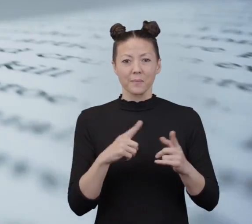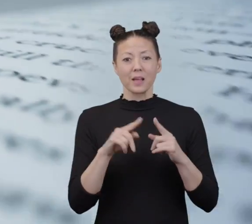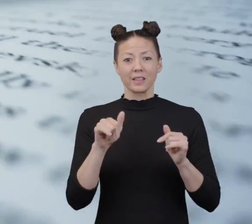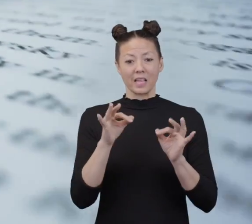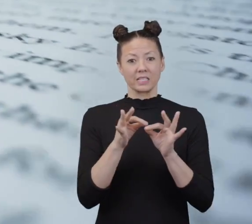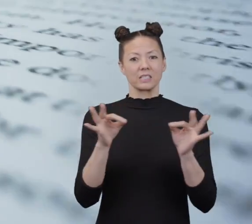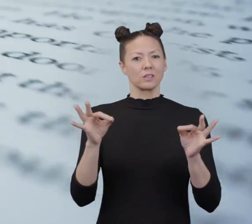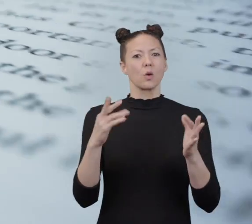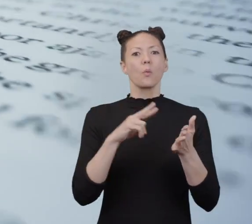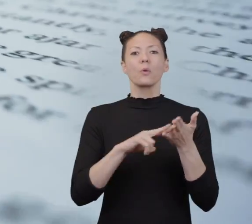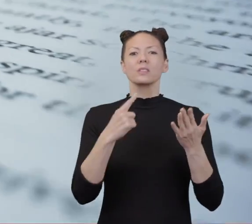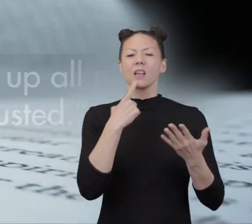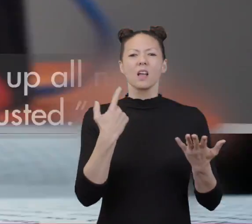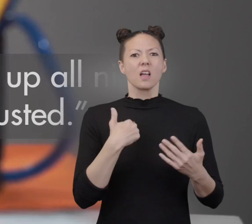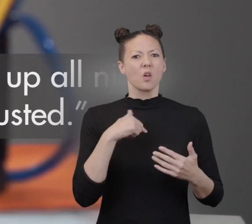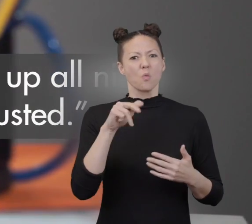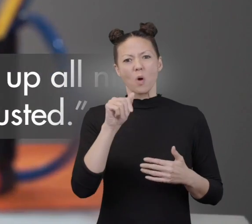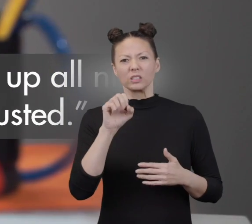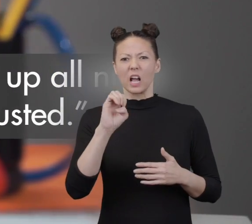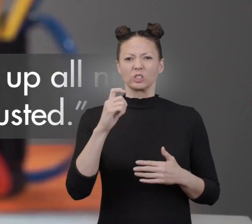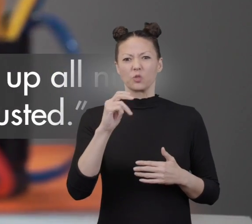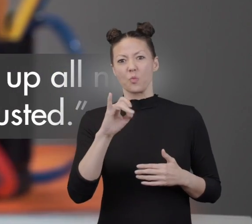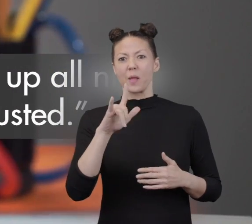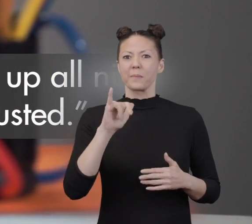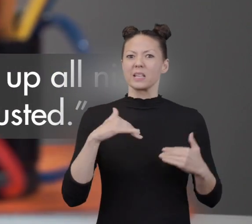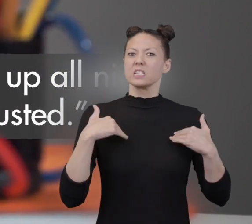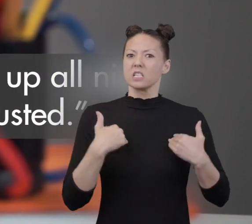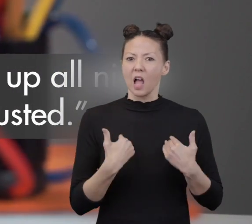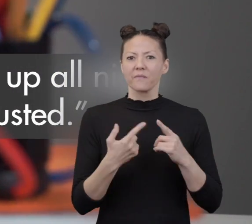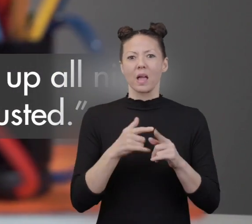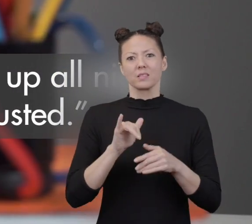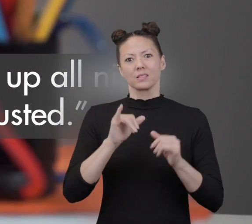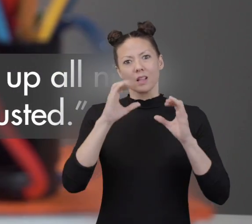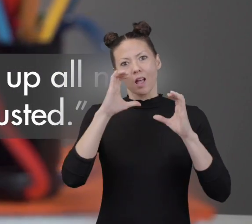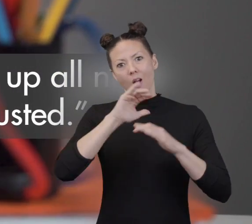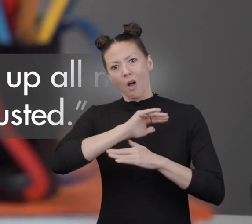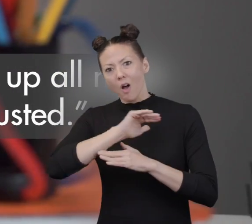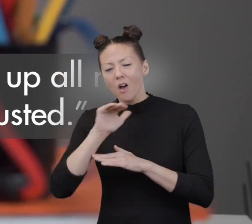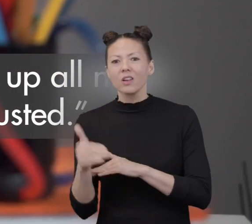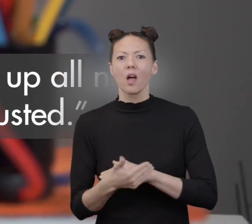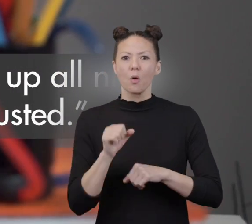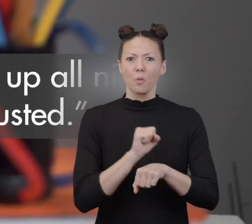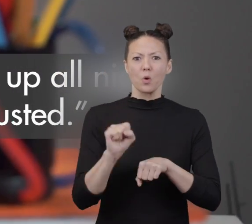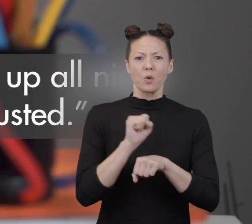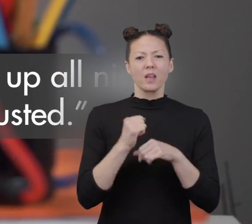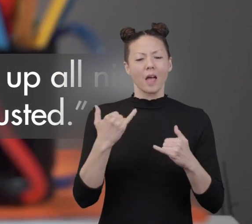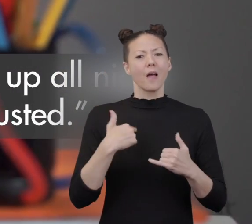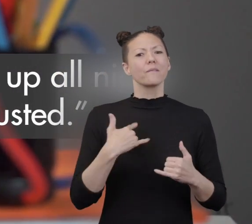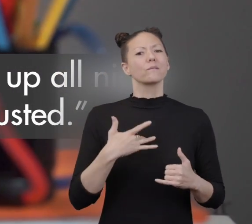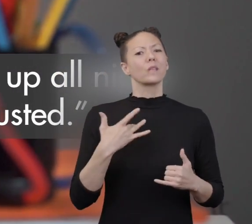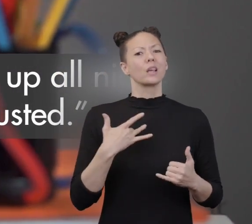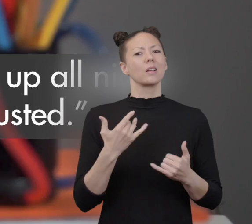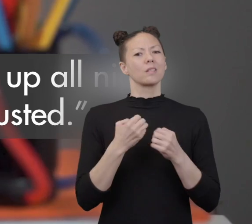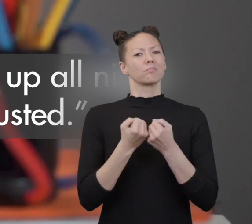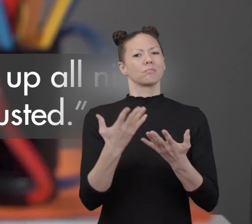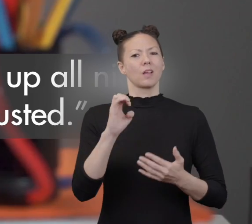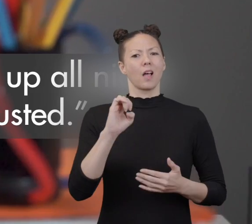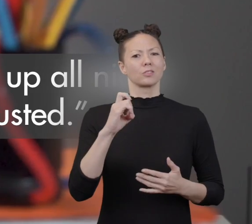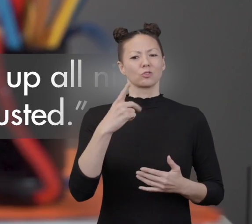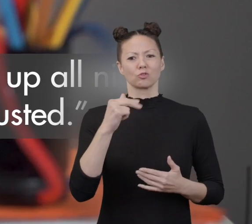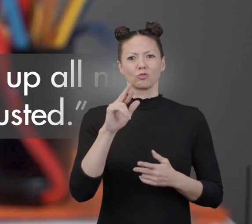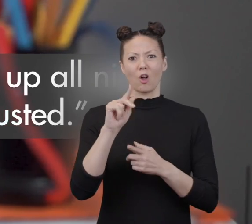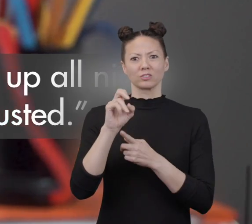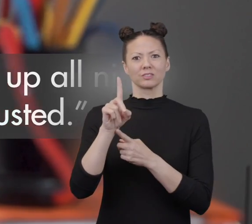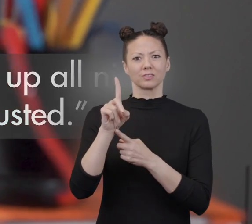in a sentence that read, "I was extremely tired from staying up all night working, and now I feel